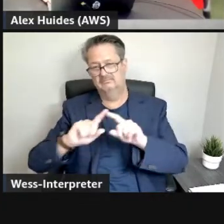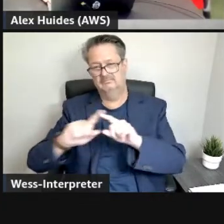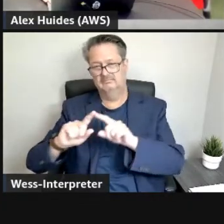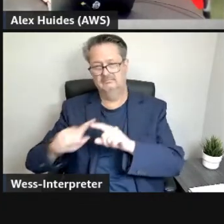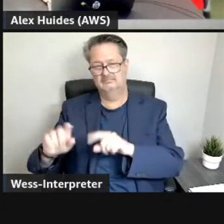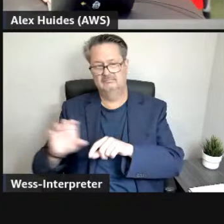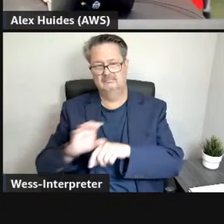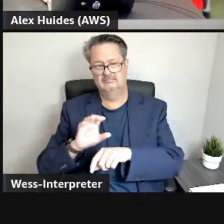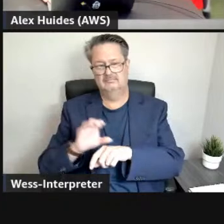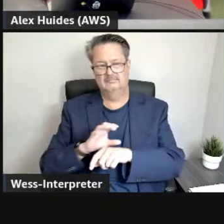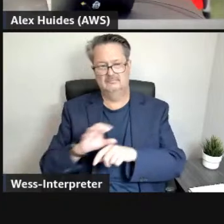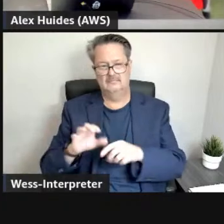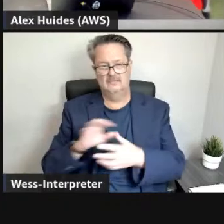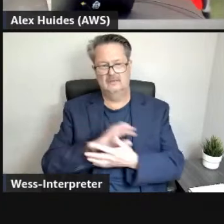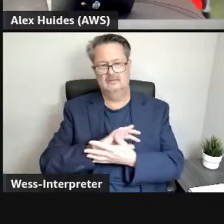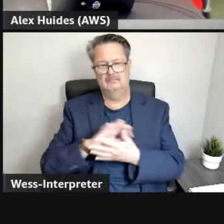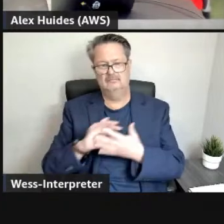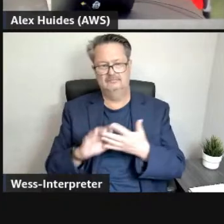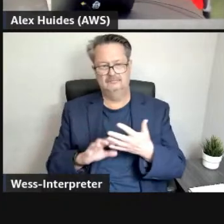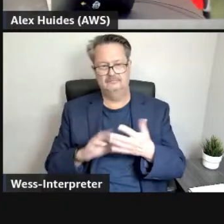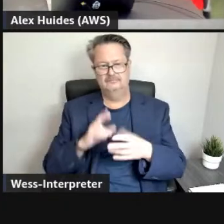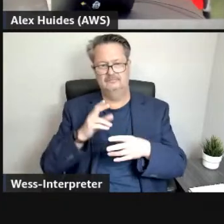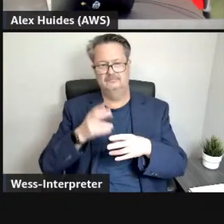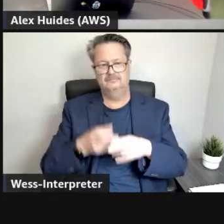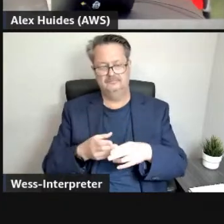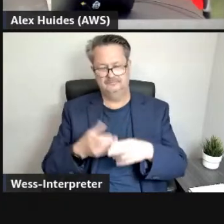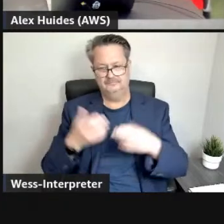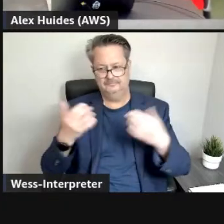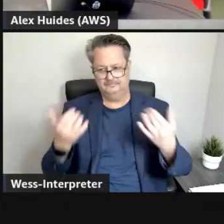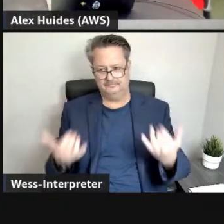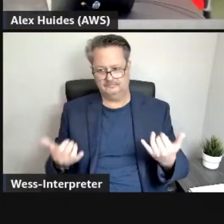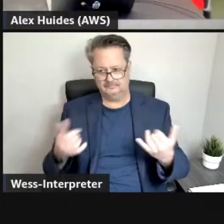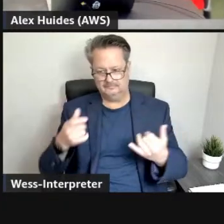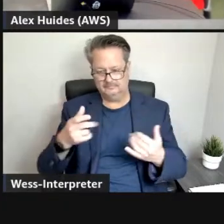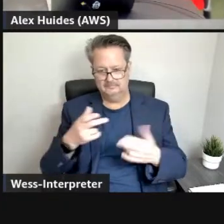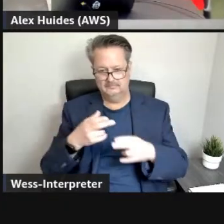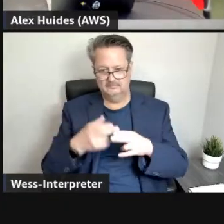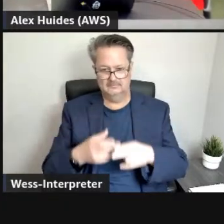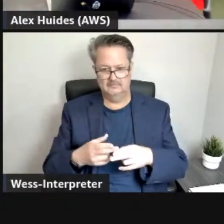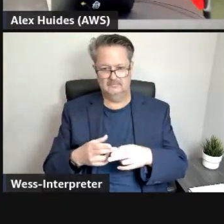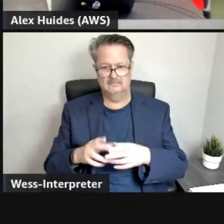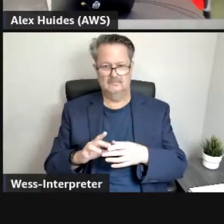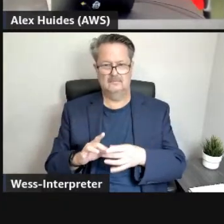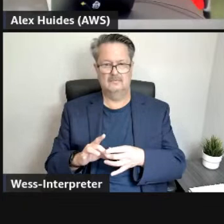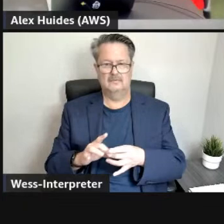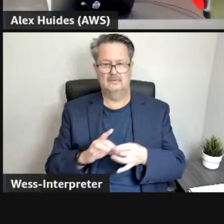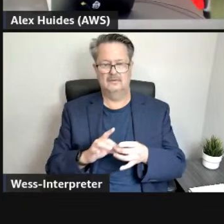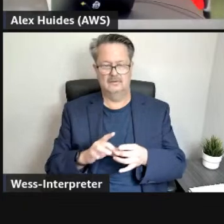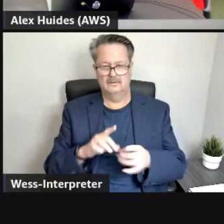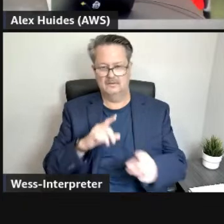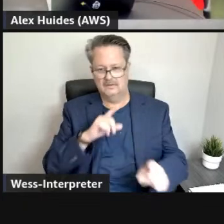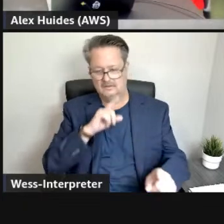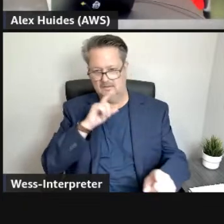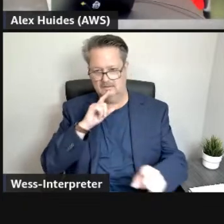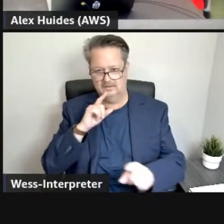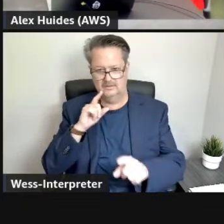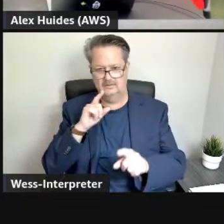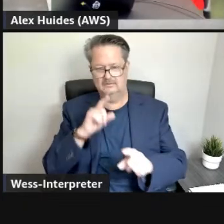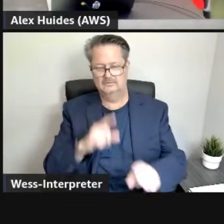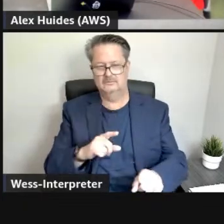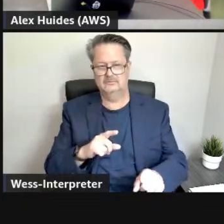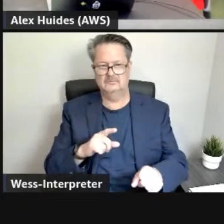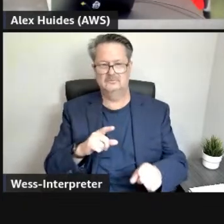we mentioned. Now, this is, well, coherent answer to distributed systems which do not